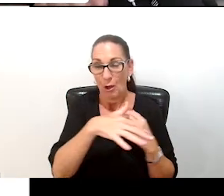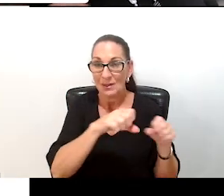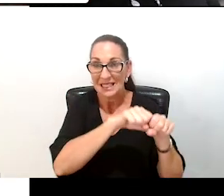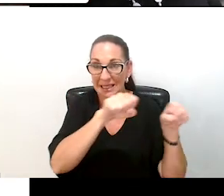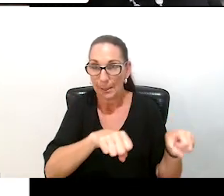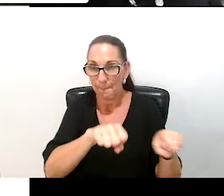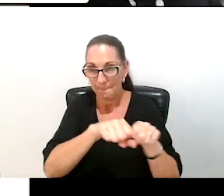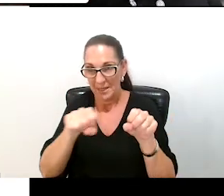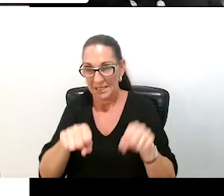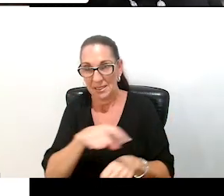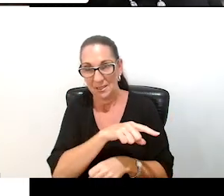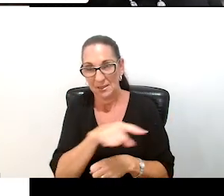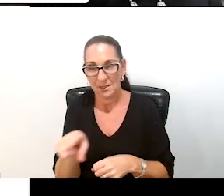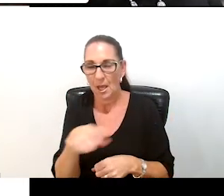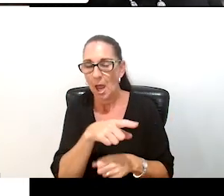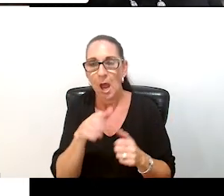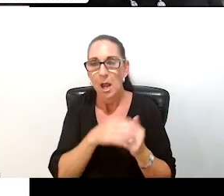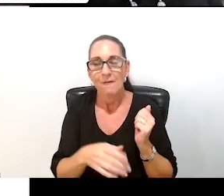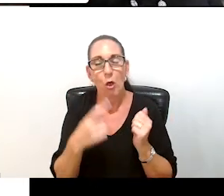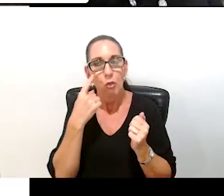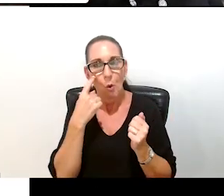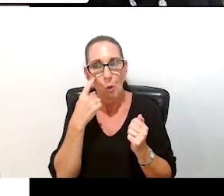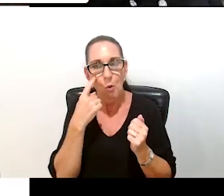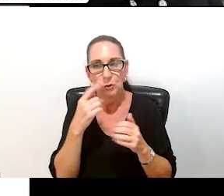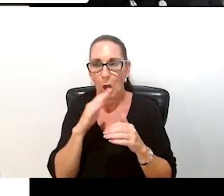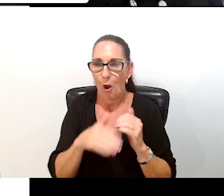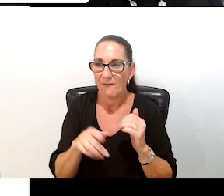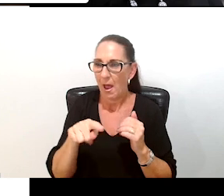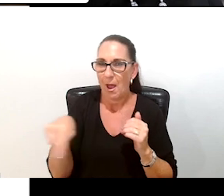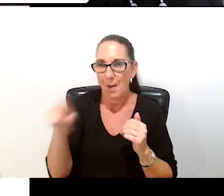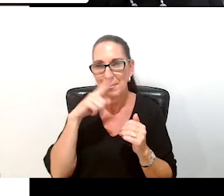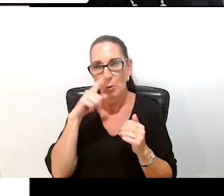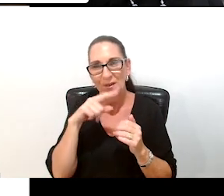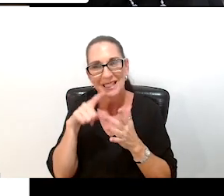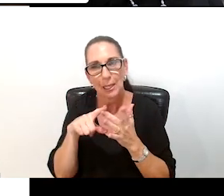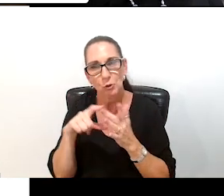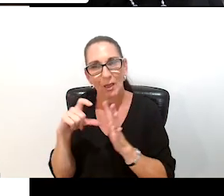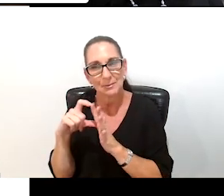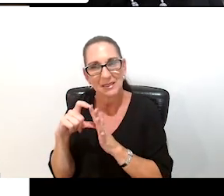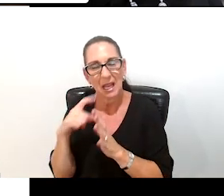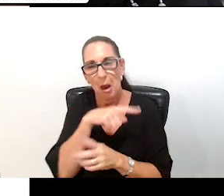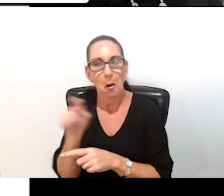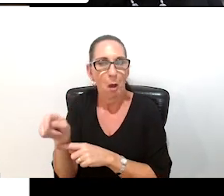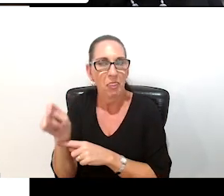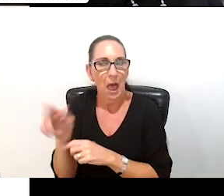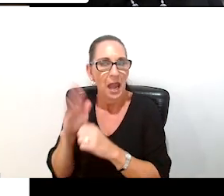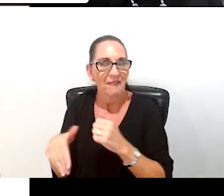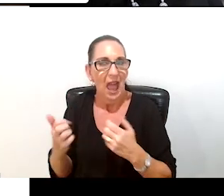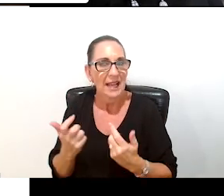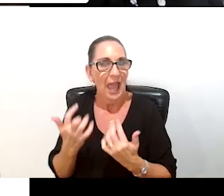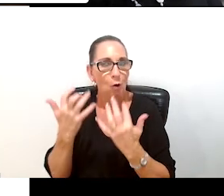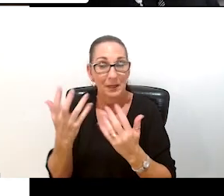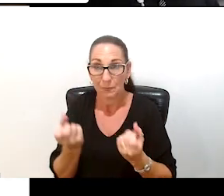systems, they didn't even think about people with an intellectual disability, so they didn't bother counting them. And so therefore the data